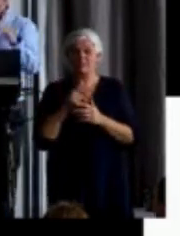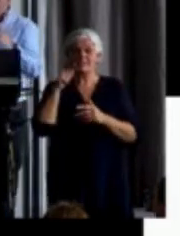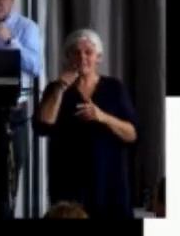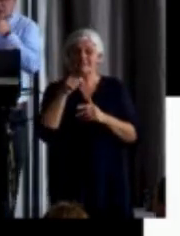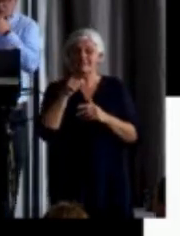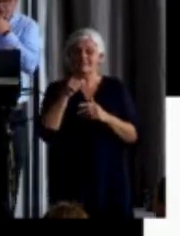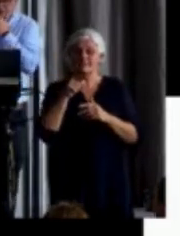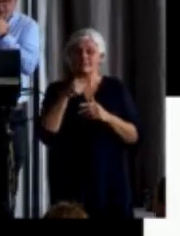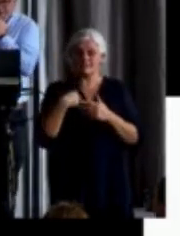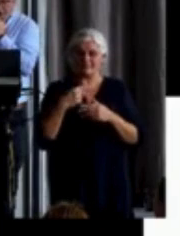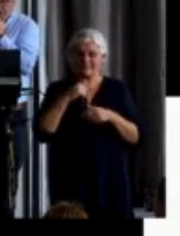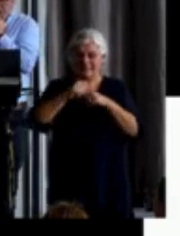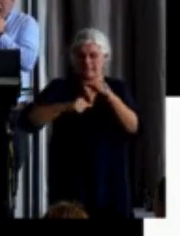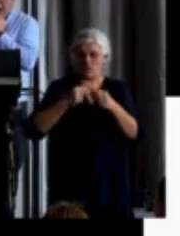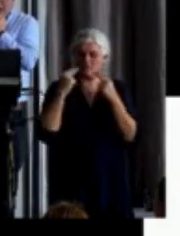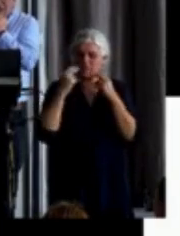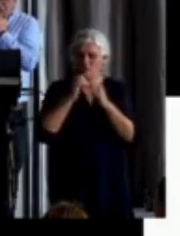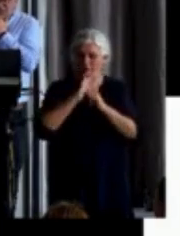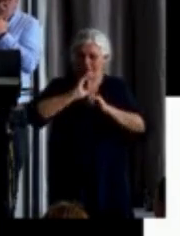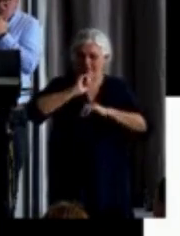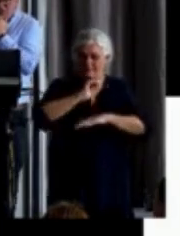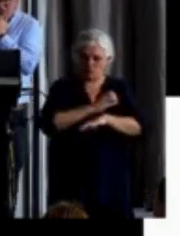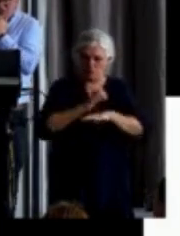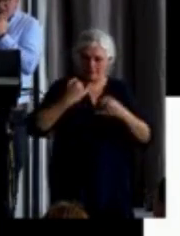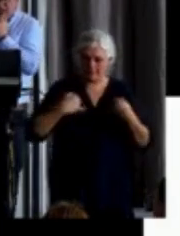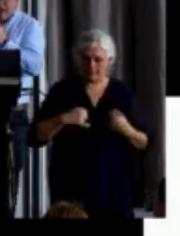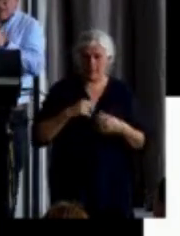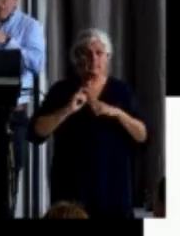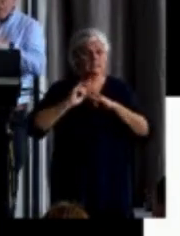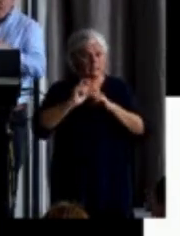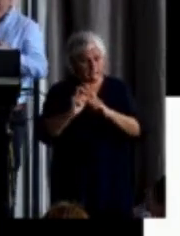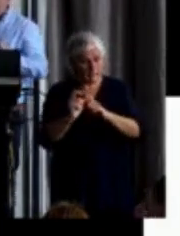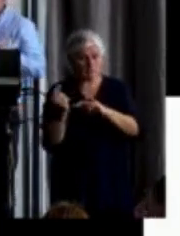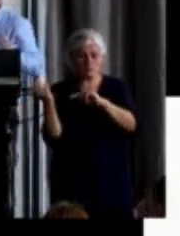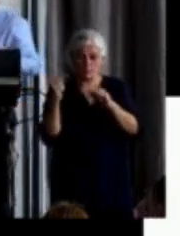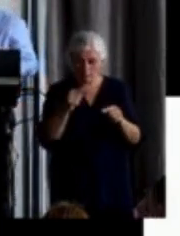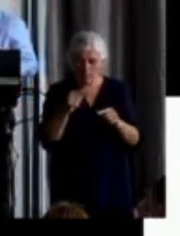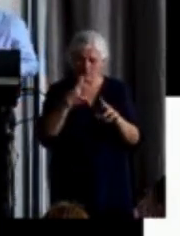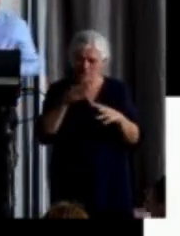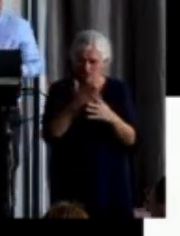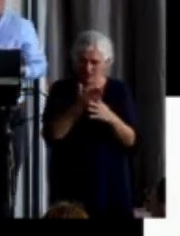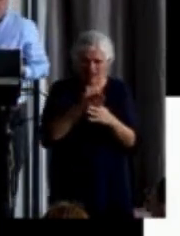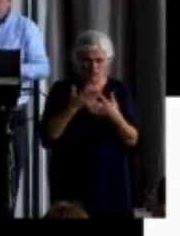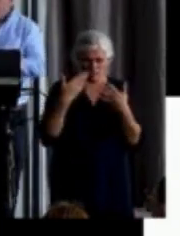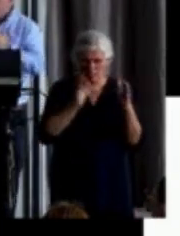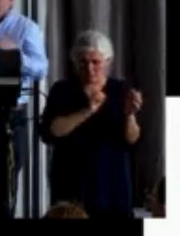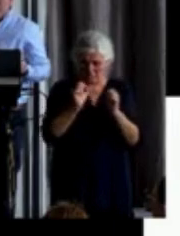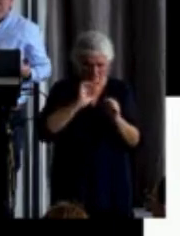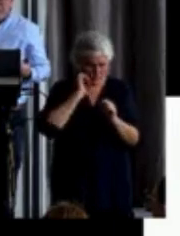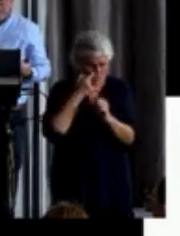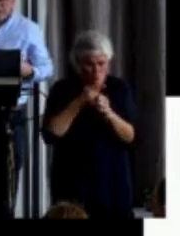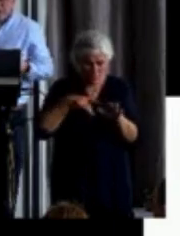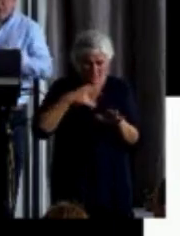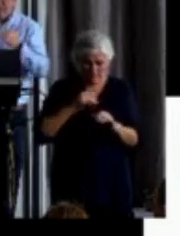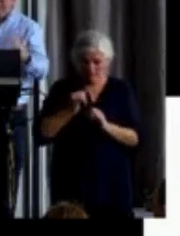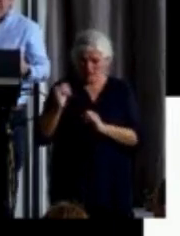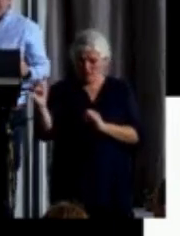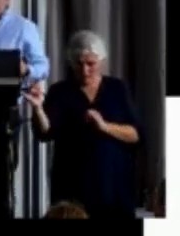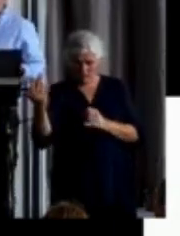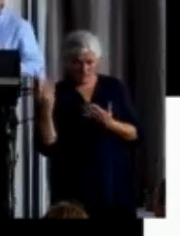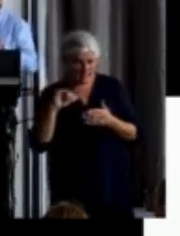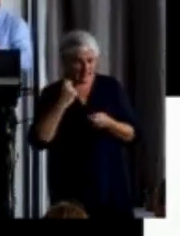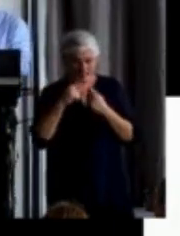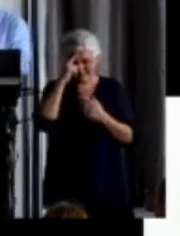of cyclical nature of it. Stability returns, however, can't access public services because of where they're living, makes